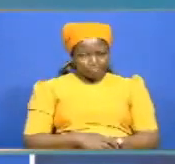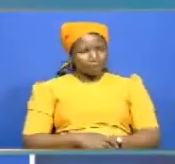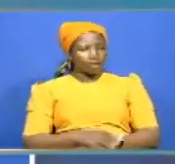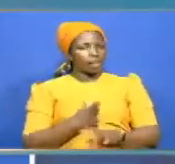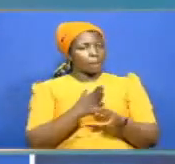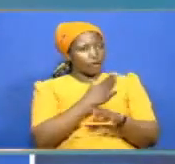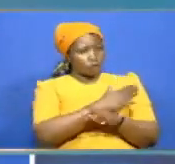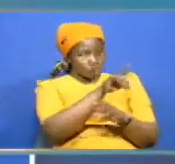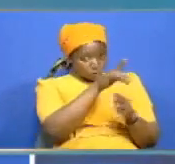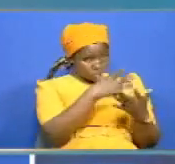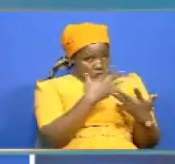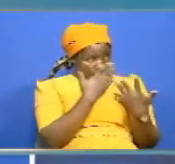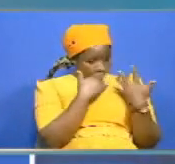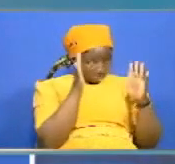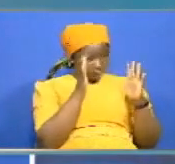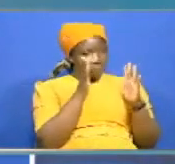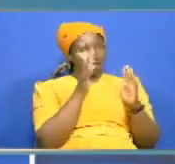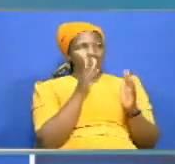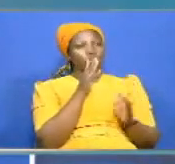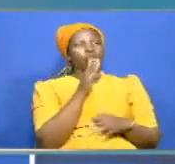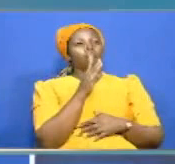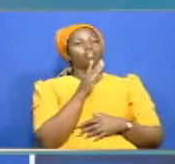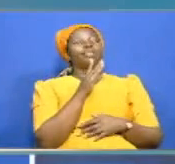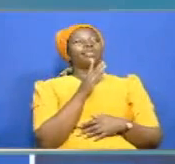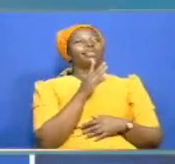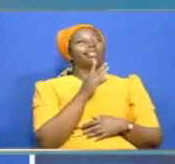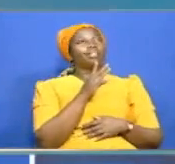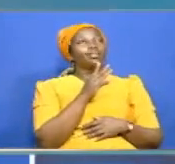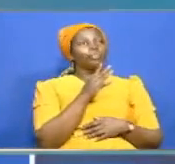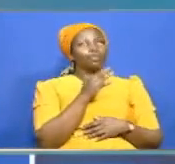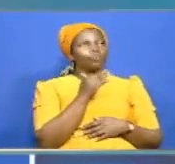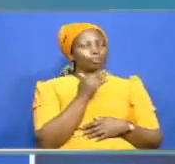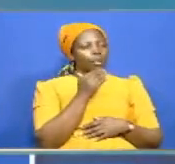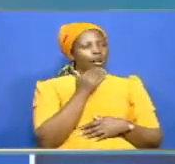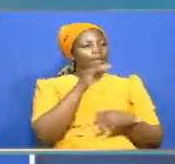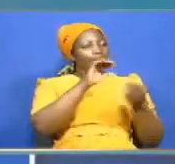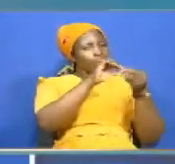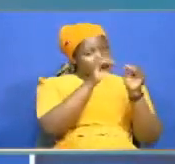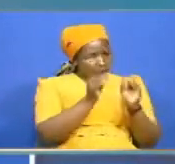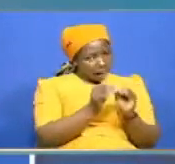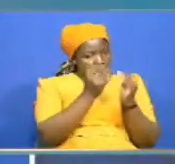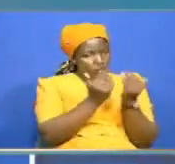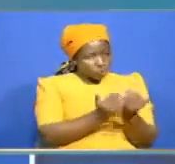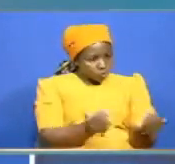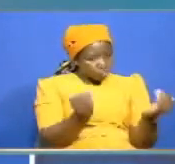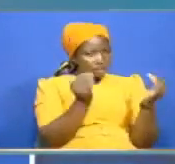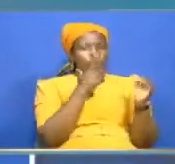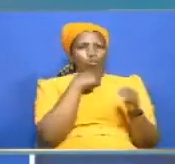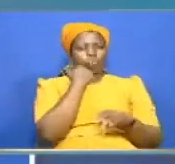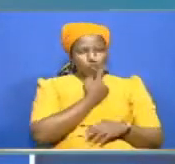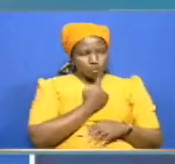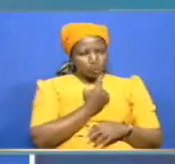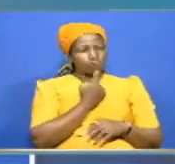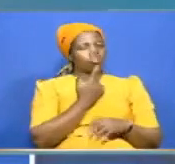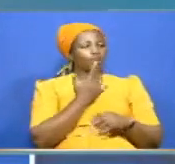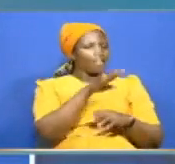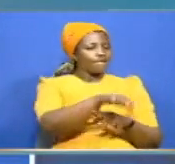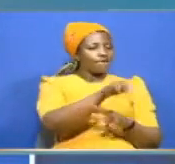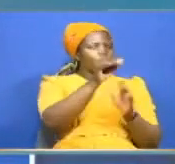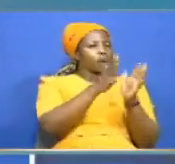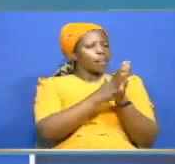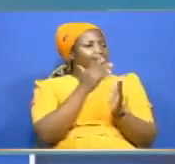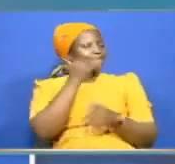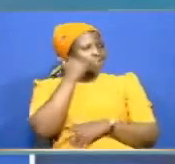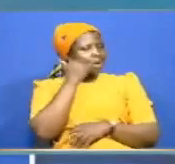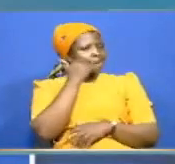Before we go, there is a rise in number of children who are being diagnosed with